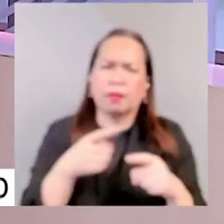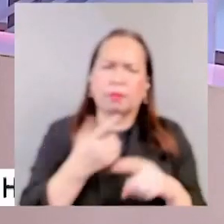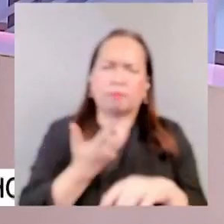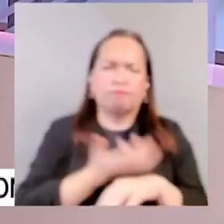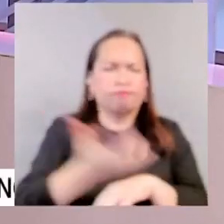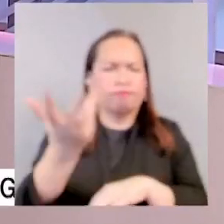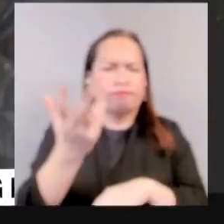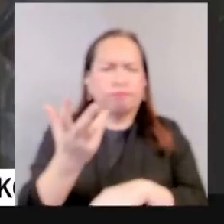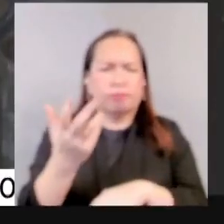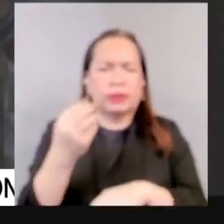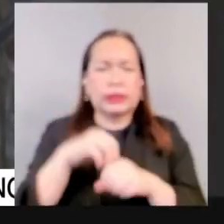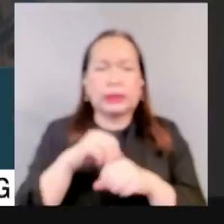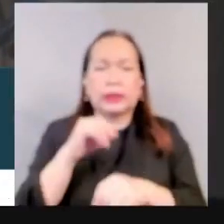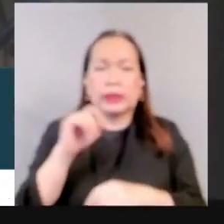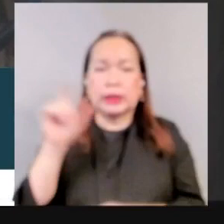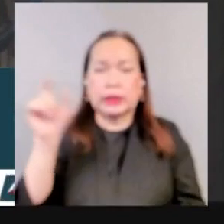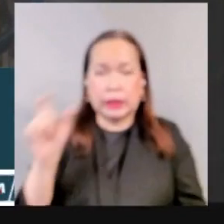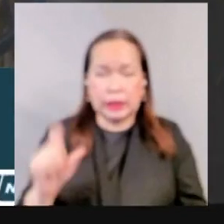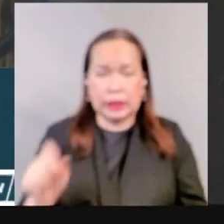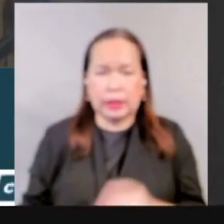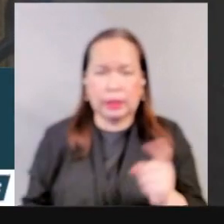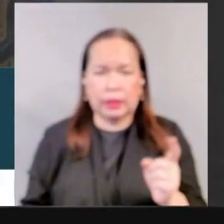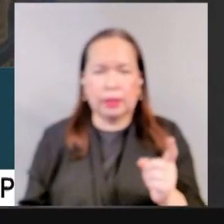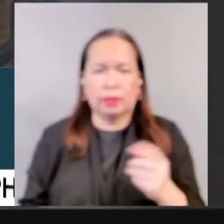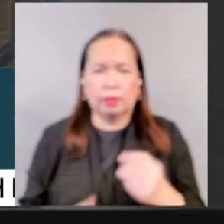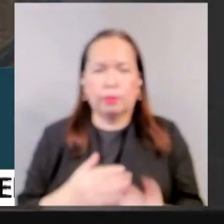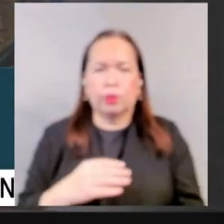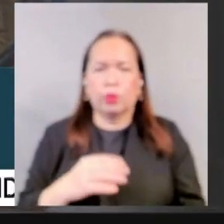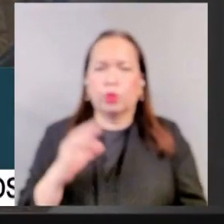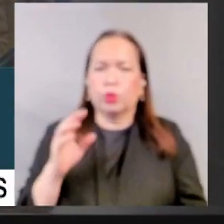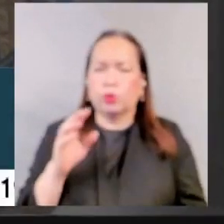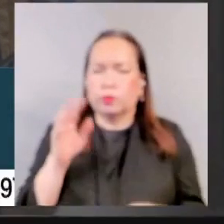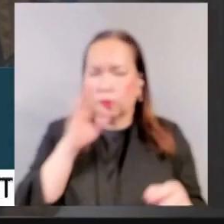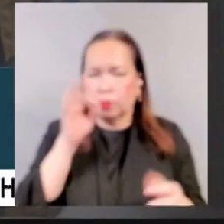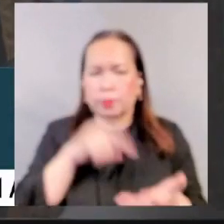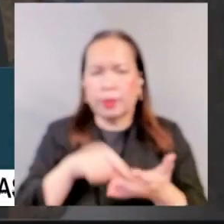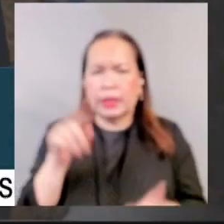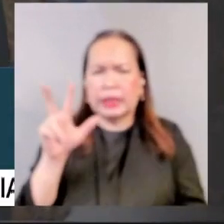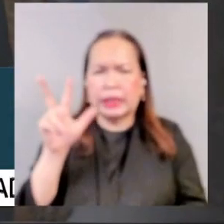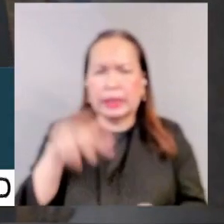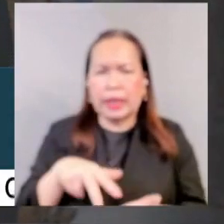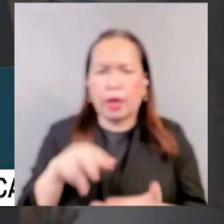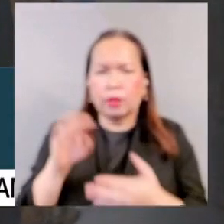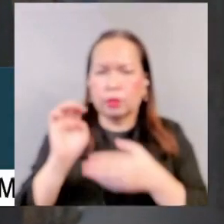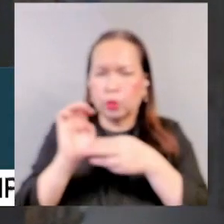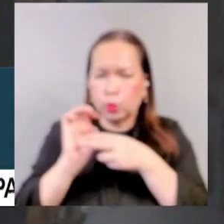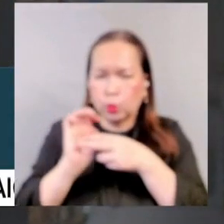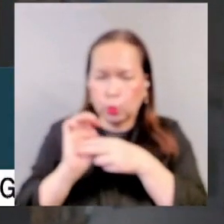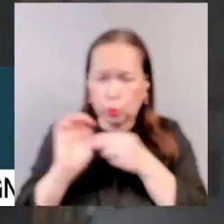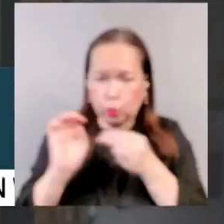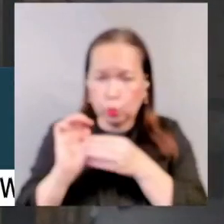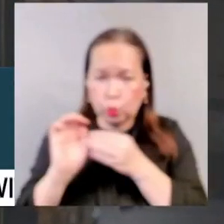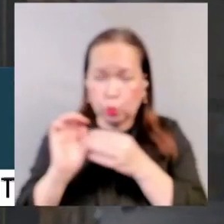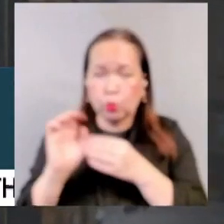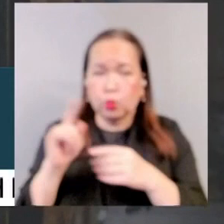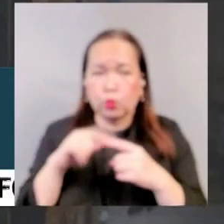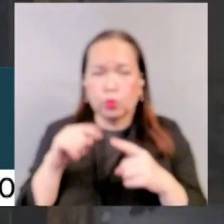Italy. Reports say some Filipinos paid 3,000 euros to a recruitment agency known as